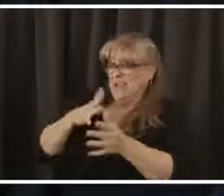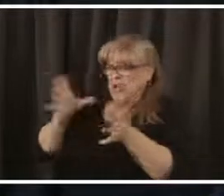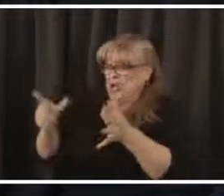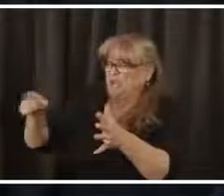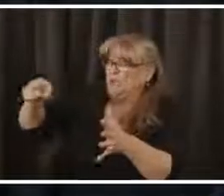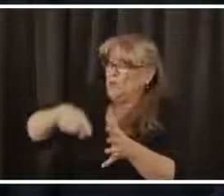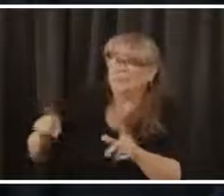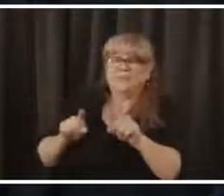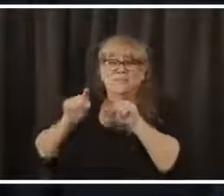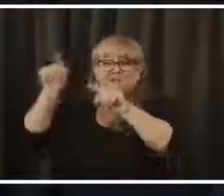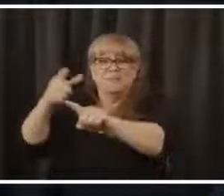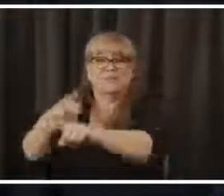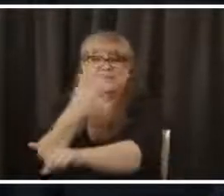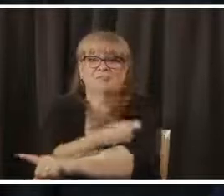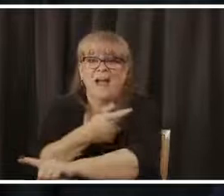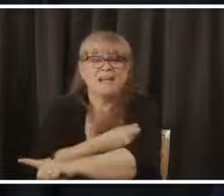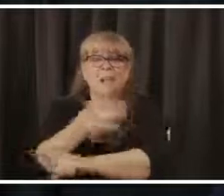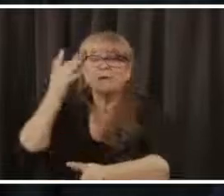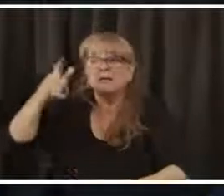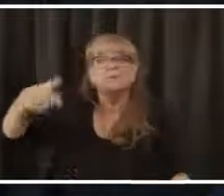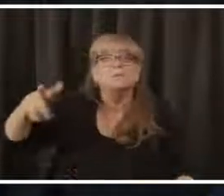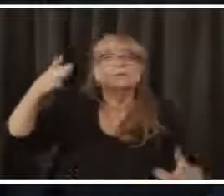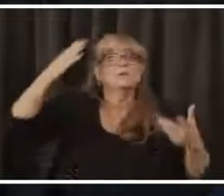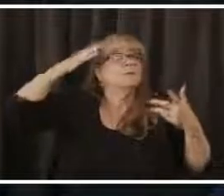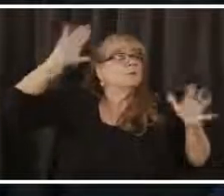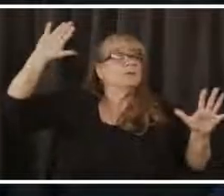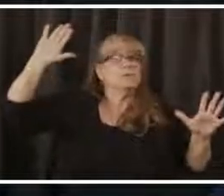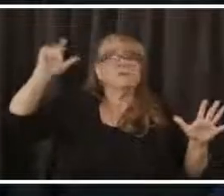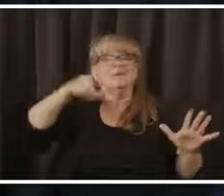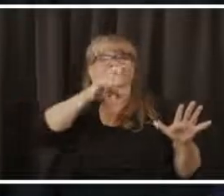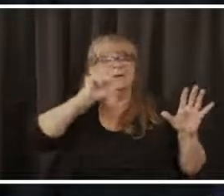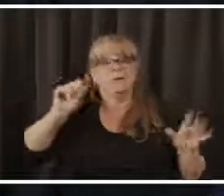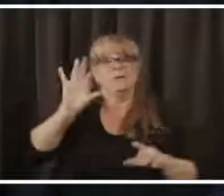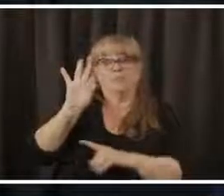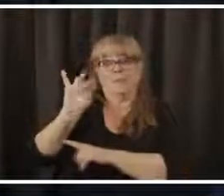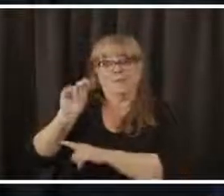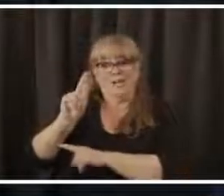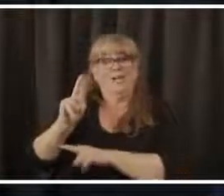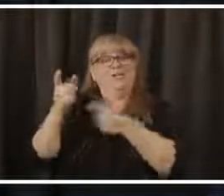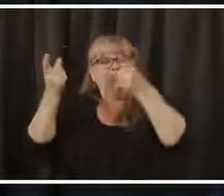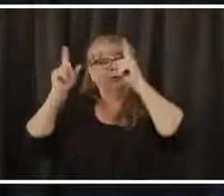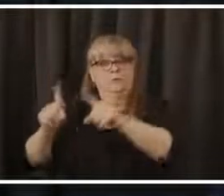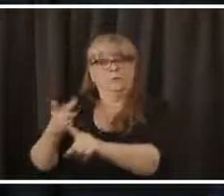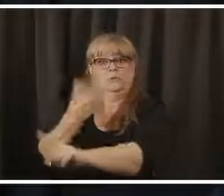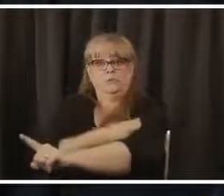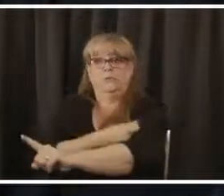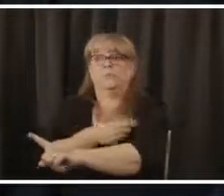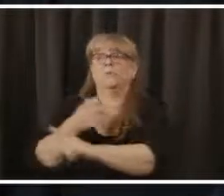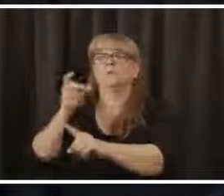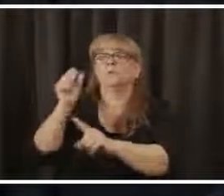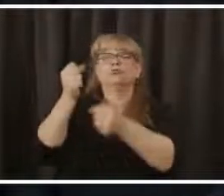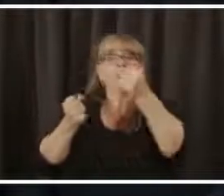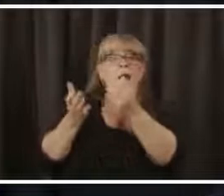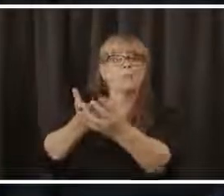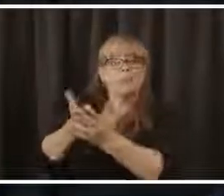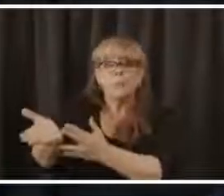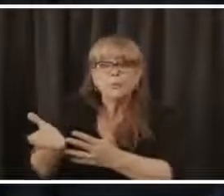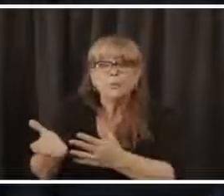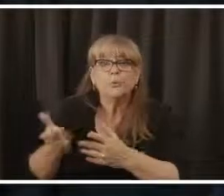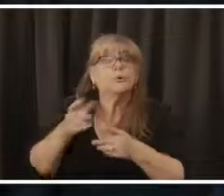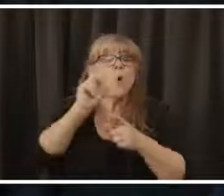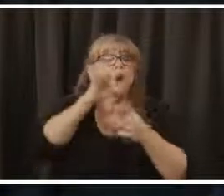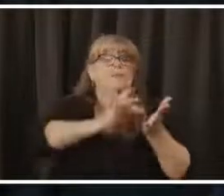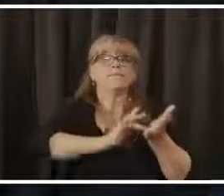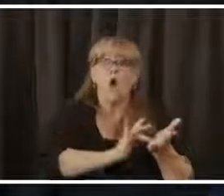aware that they're eligible for the Pfizer vaccine and can get it. They can get it at a drive-through site. They can get it at a pharmacy. Now they can get it at Children's Hospital as well. We